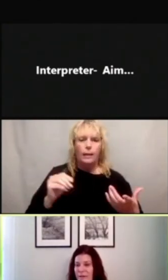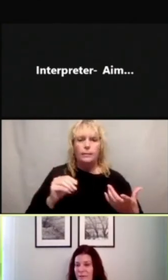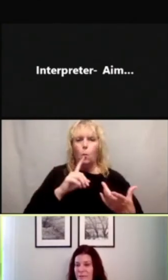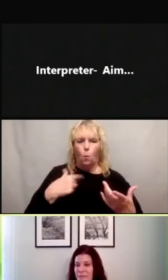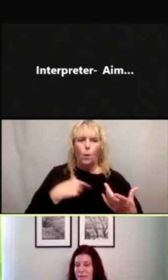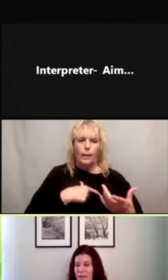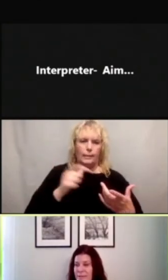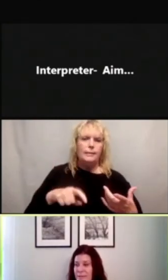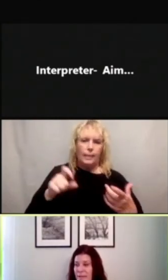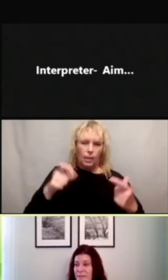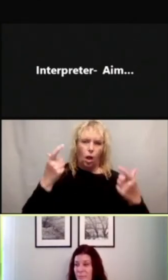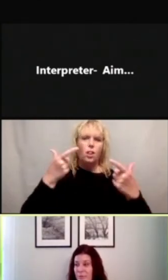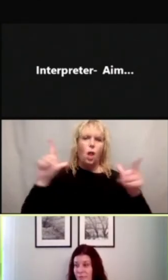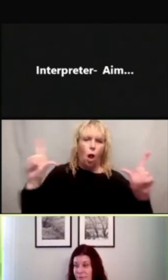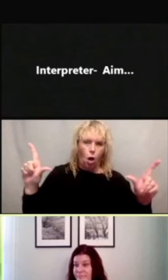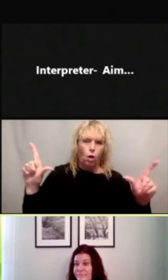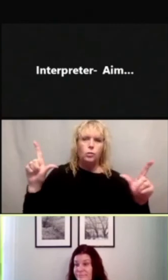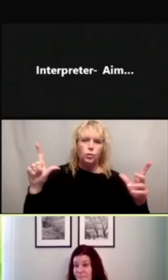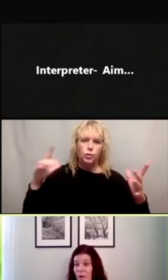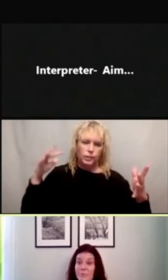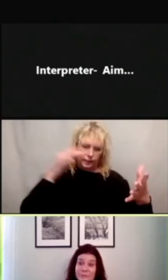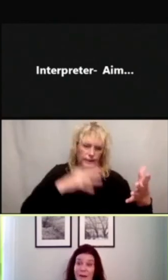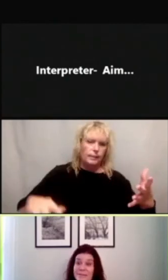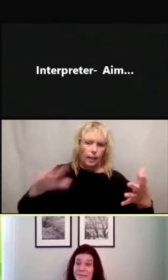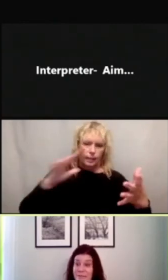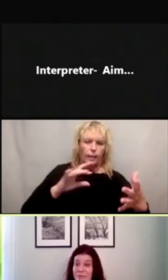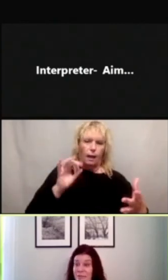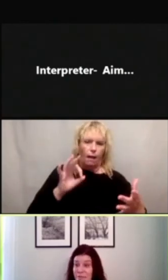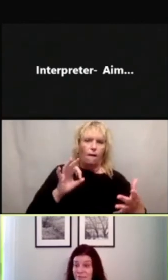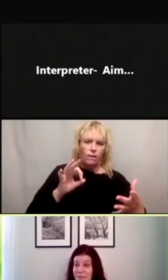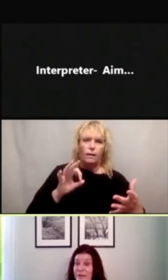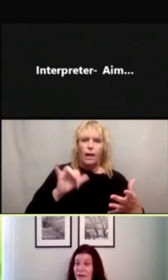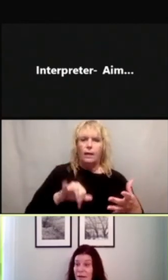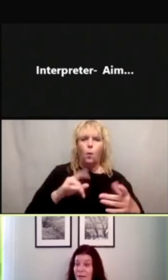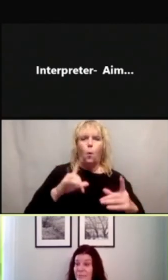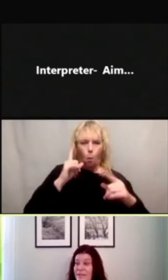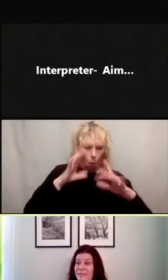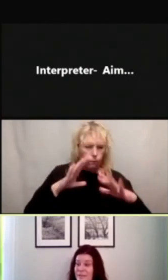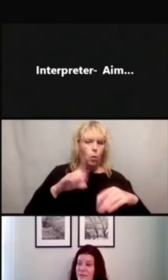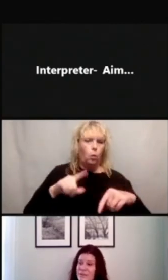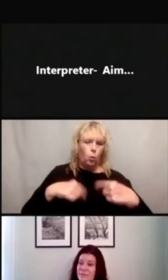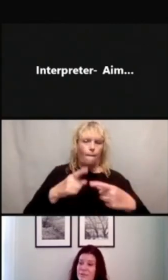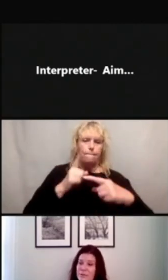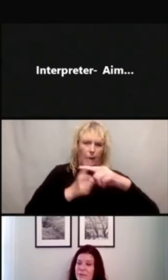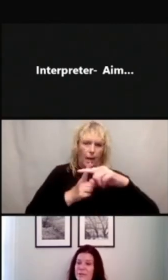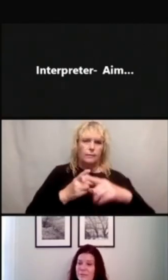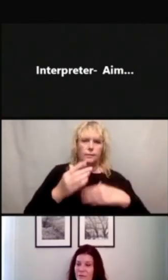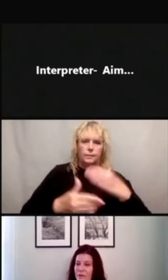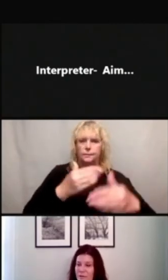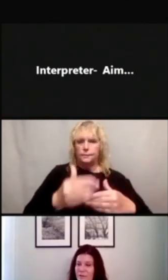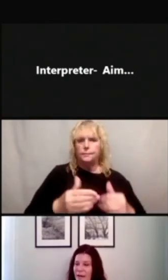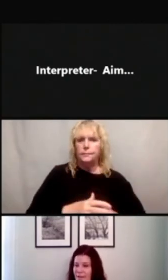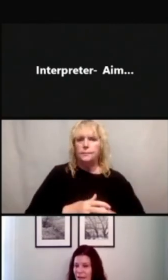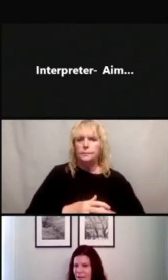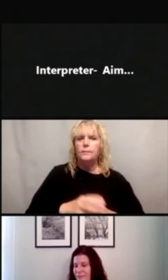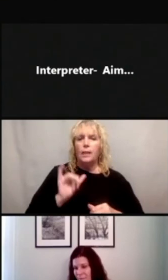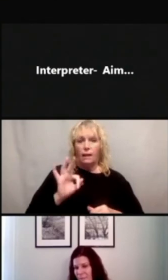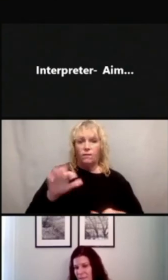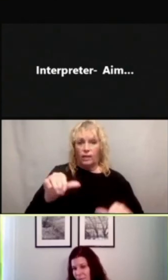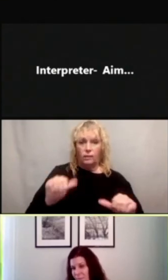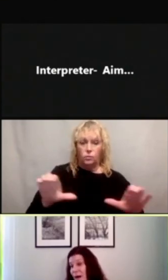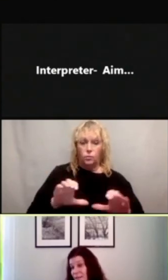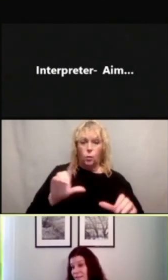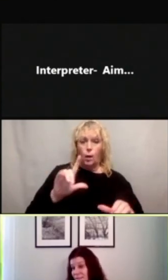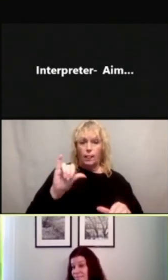looking at how health literacy has moved, hopefully positive direction. But definitely if you do a lit review, there's a lot kind